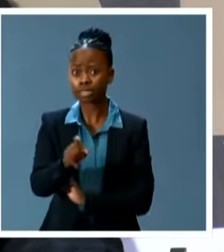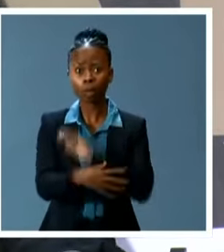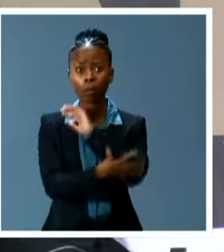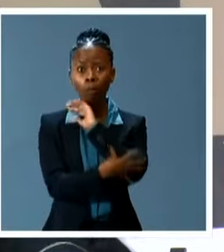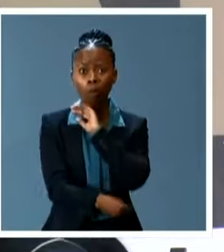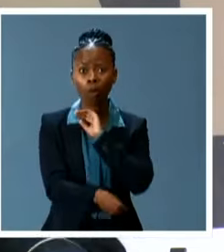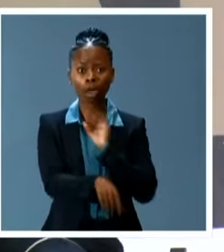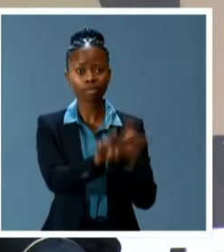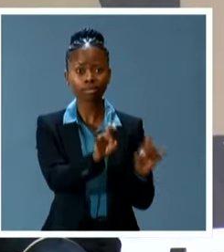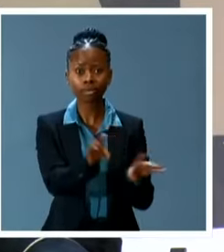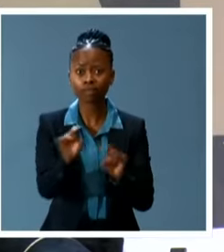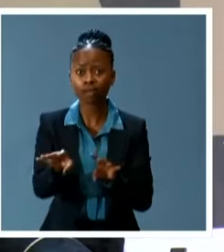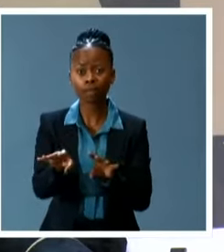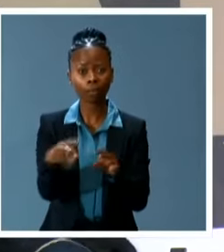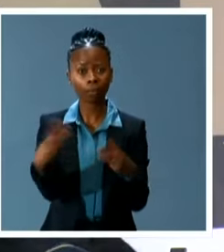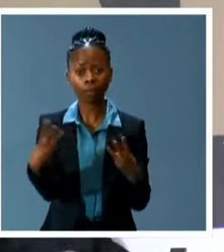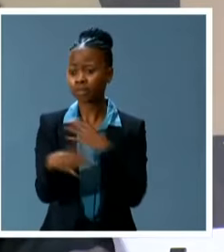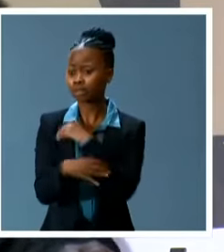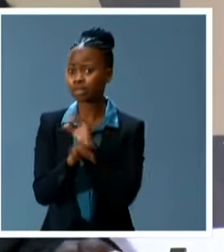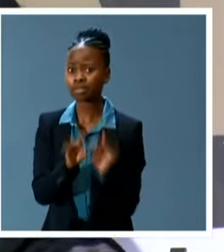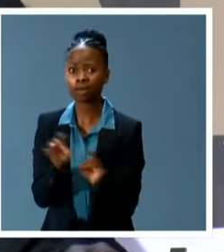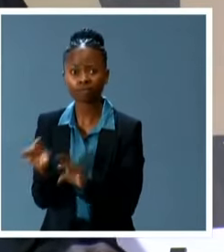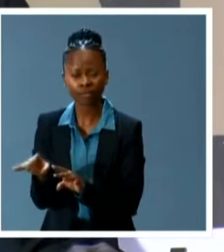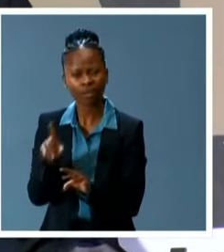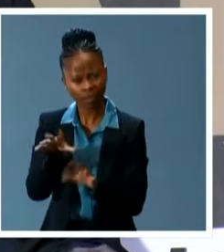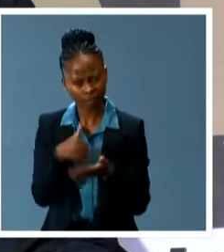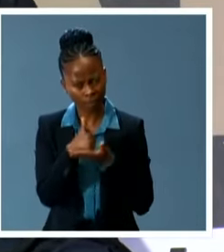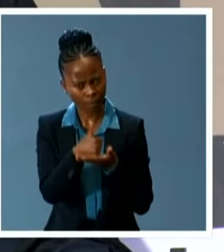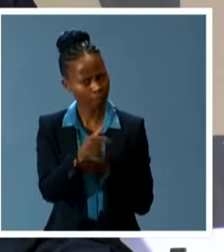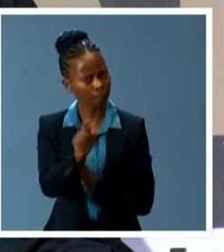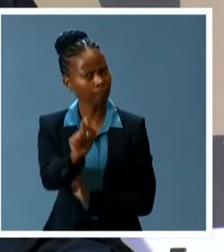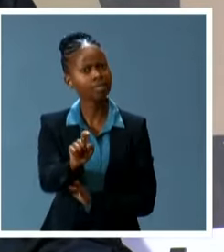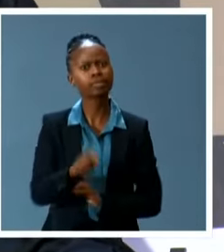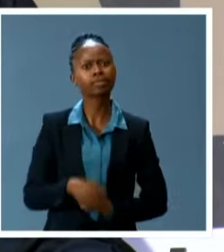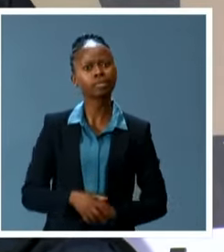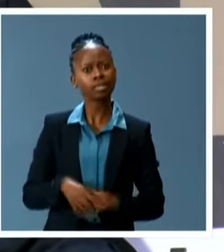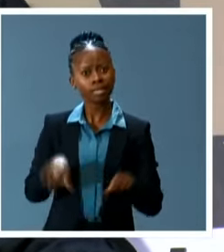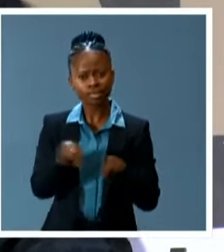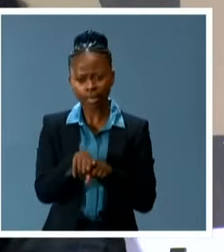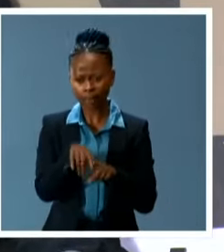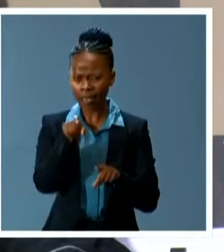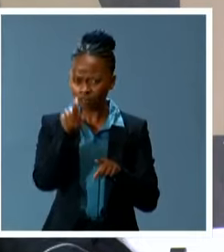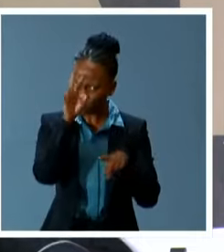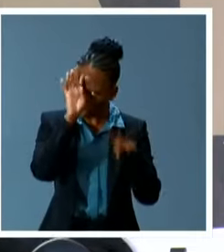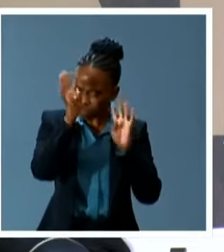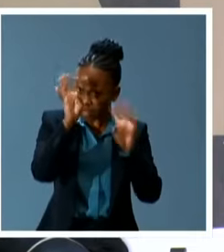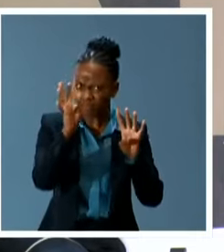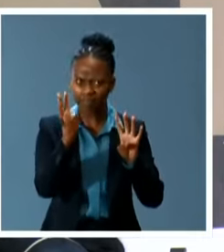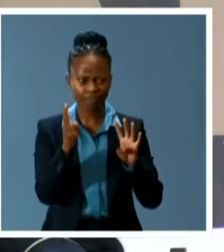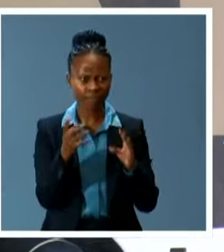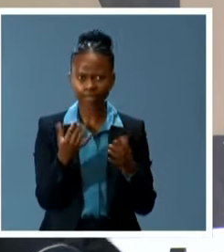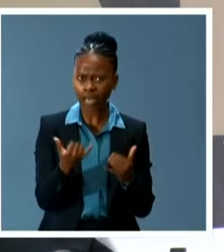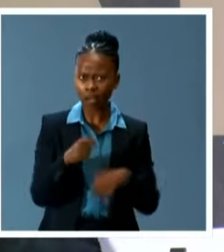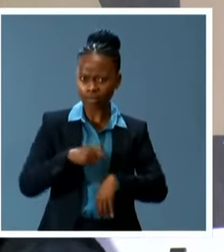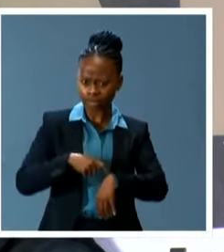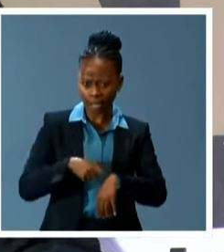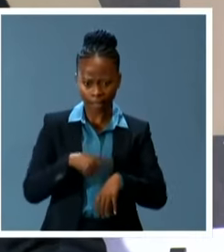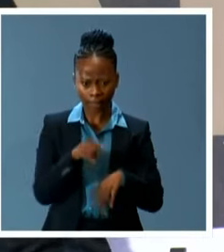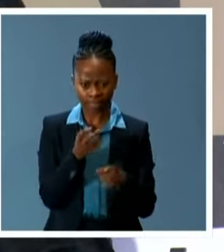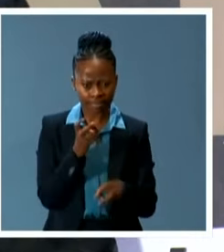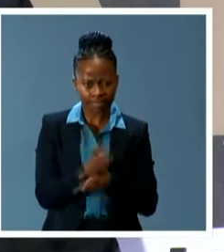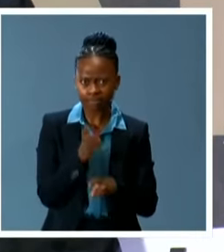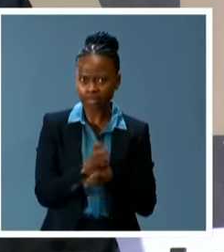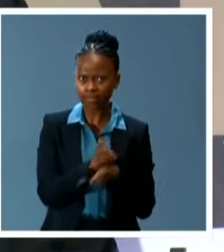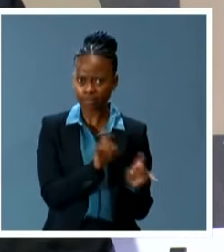most vulnerable people, and works tirelessly to find ways of doing differently in times that demand change.